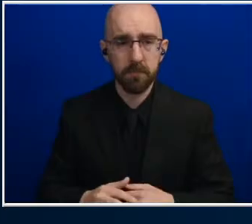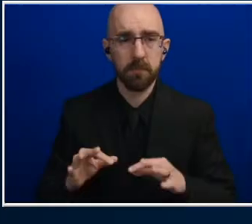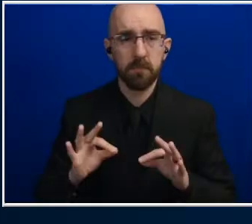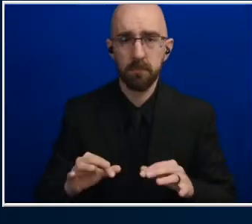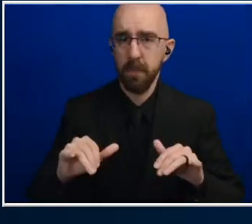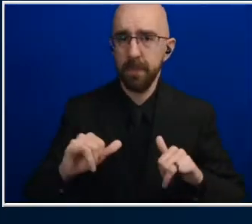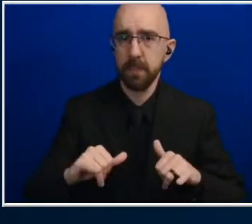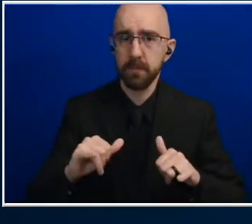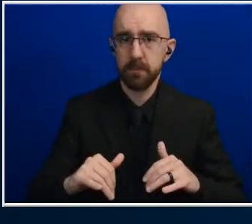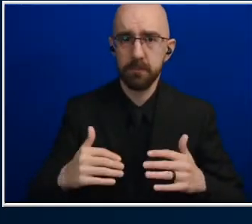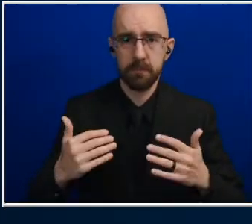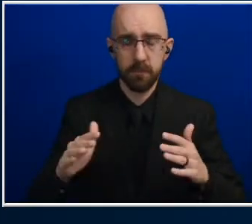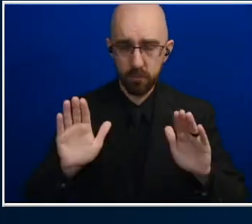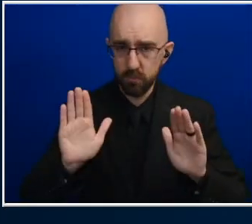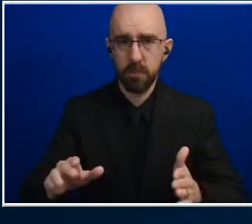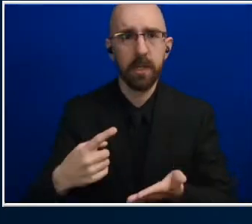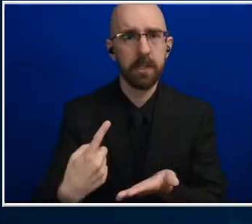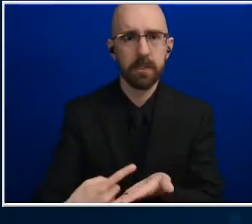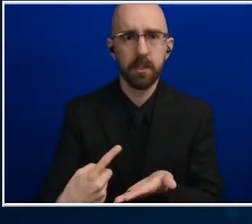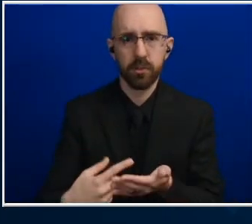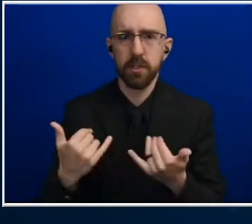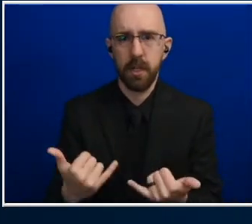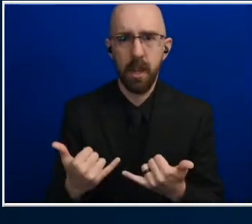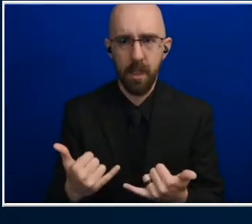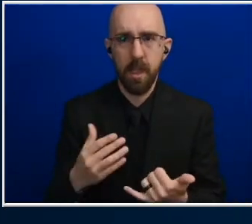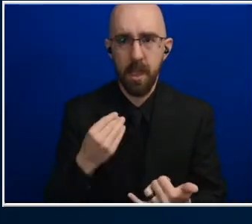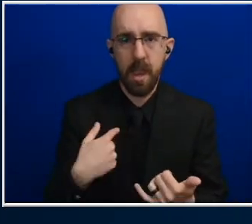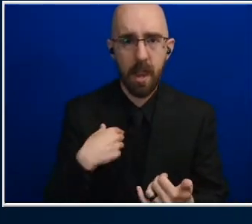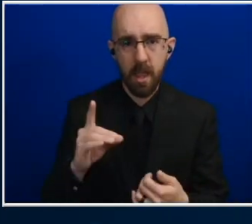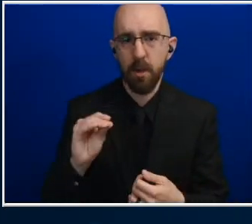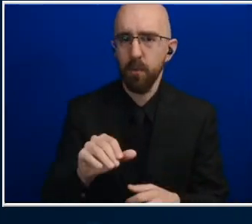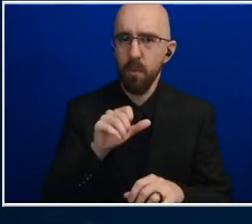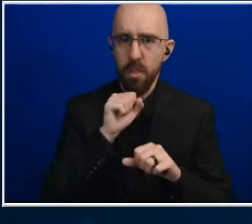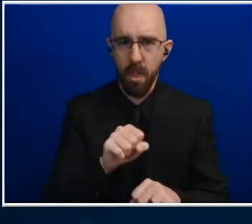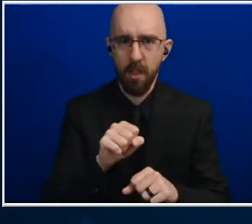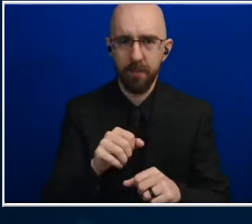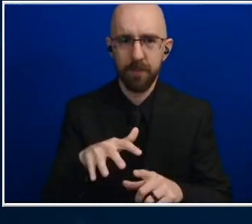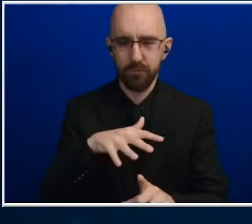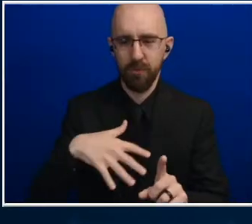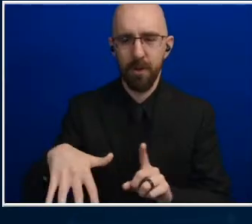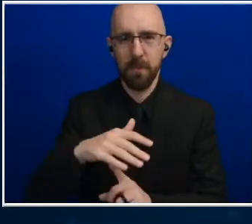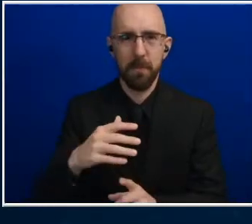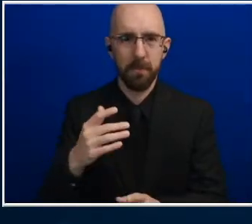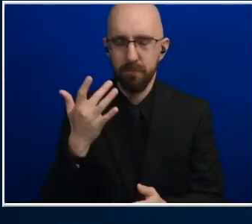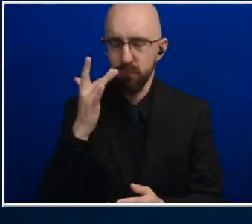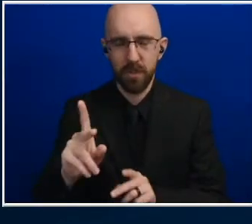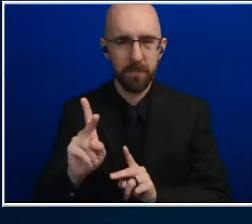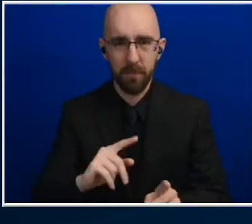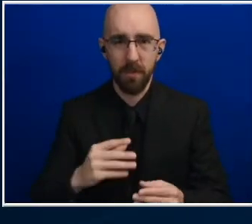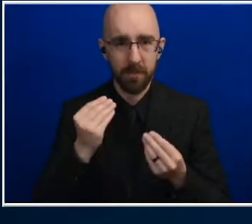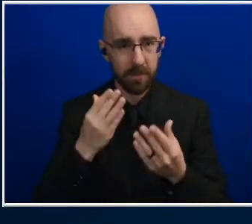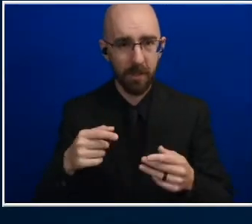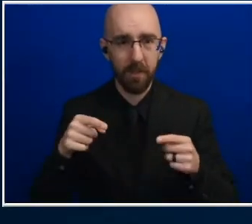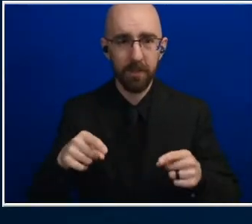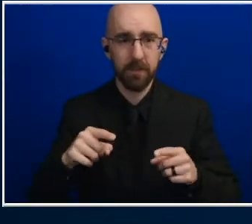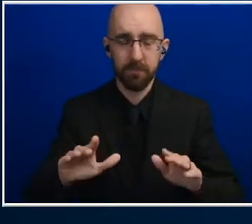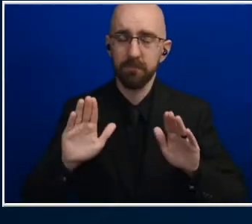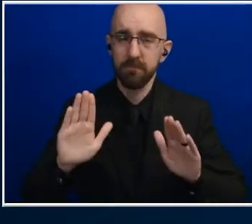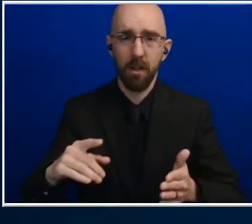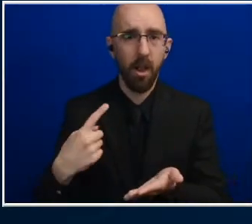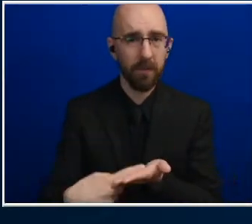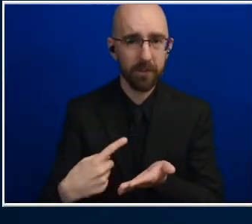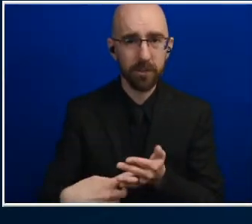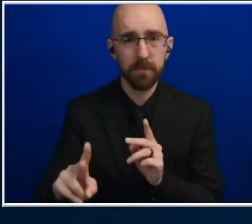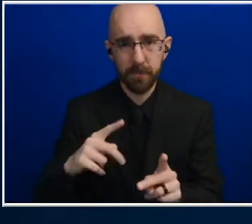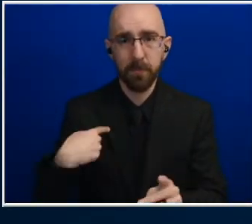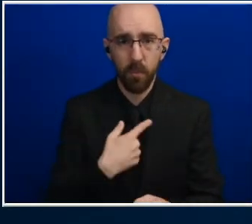great discussion today, and I do love being surrounded by brilliant people, and I'll tell you what, this has been a brilliant conversation because of the good folks we have today. And